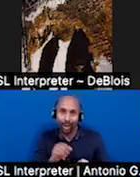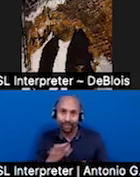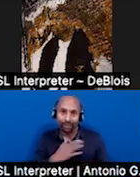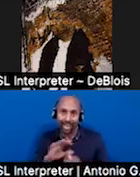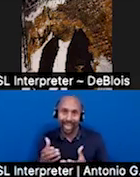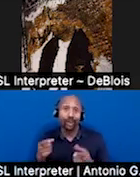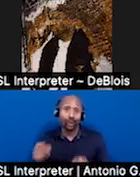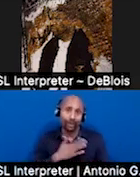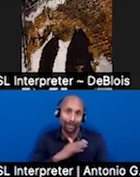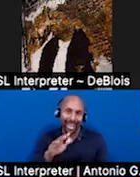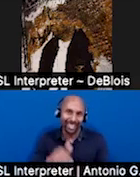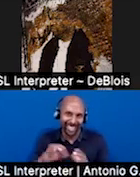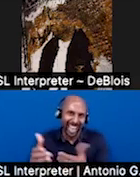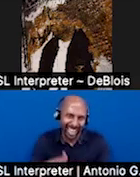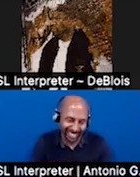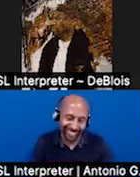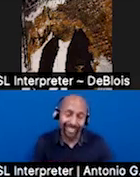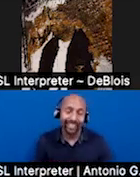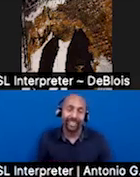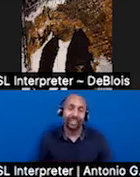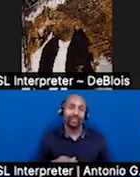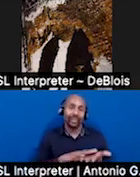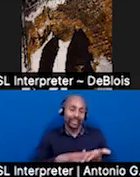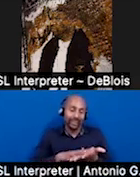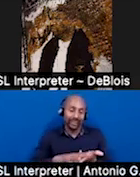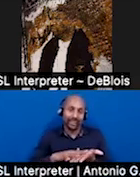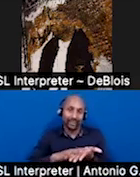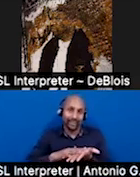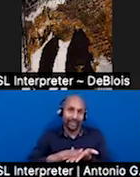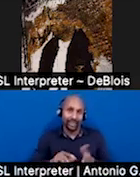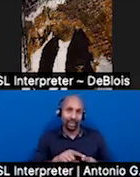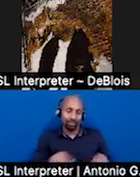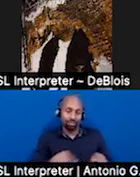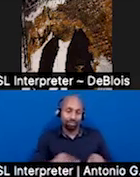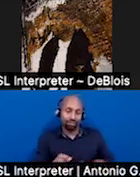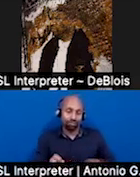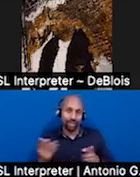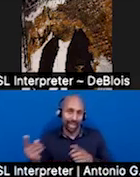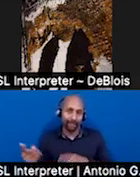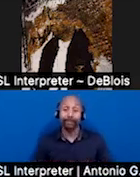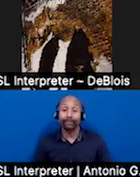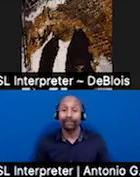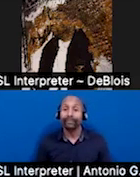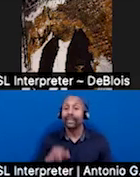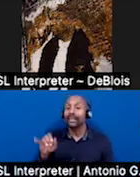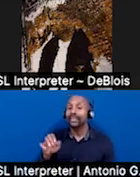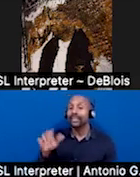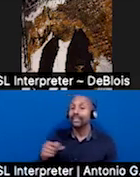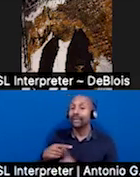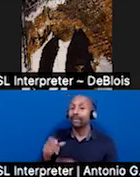Great. Thank you, Ava and Salome. You kind of alluded, sorry, this is Jessica from OET speaking.